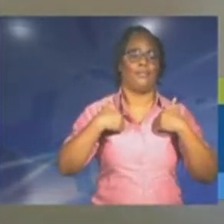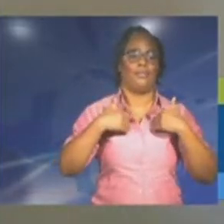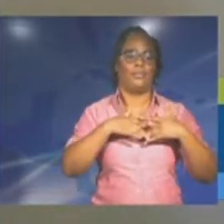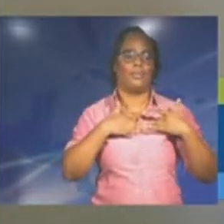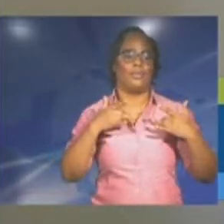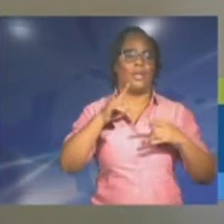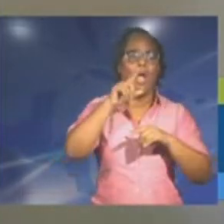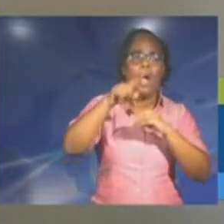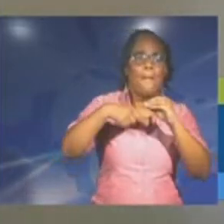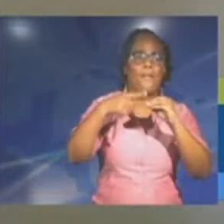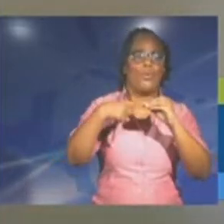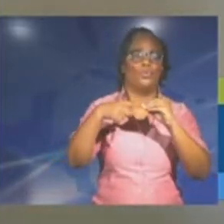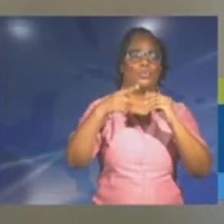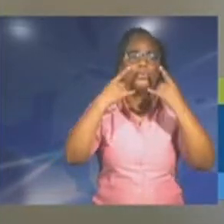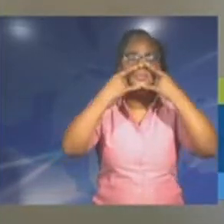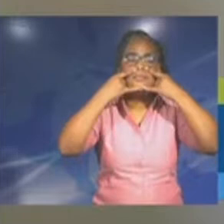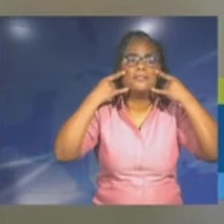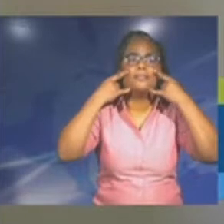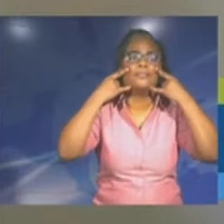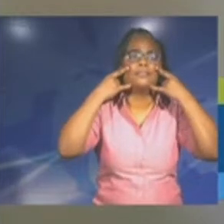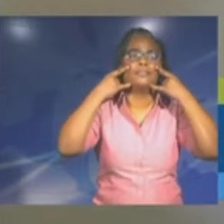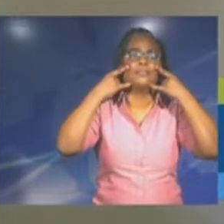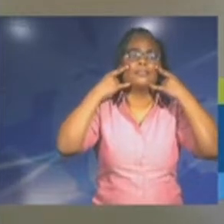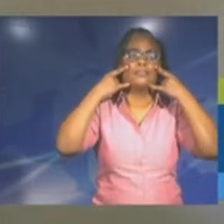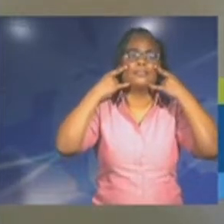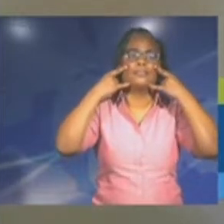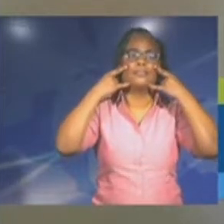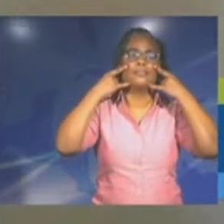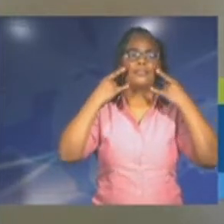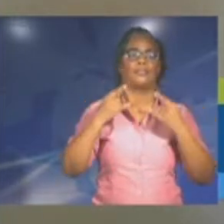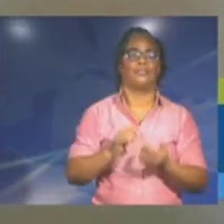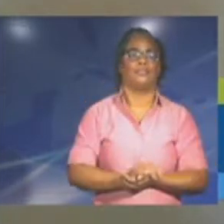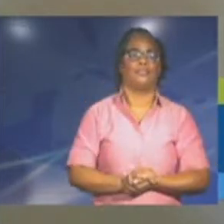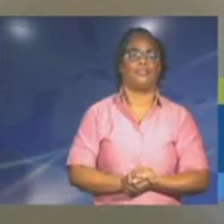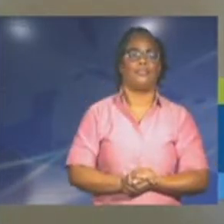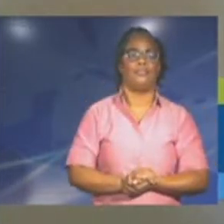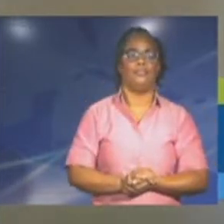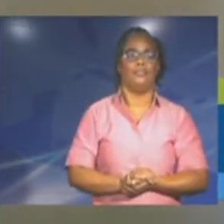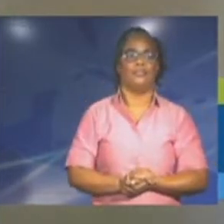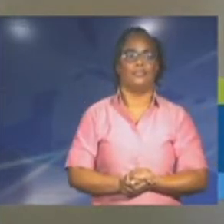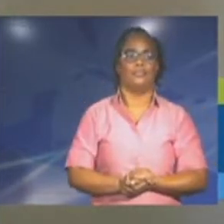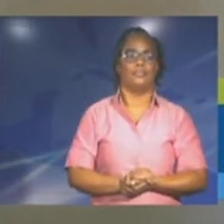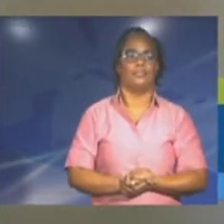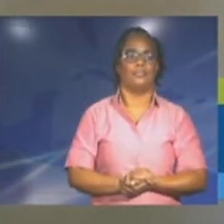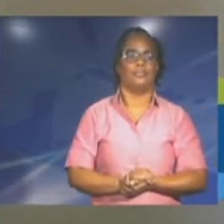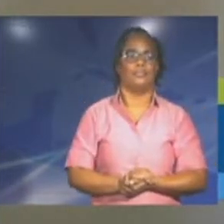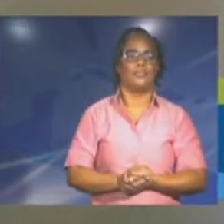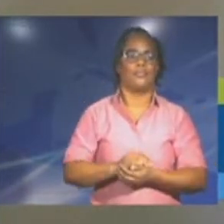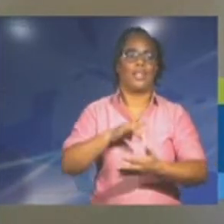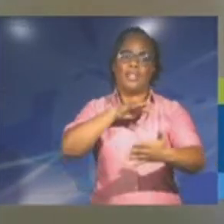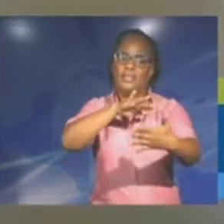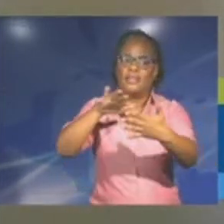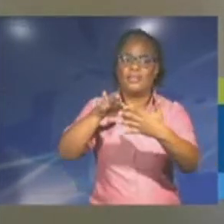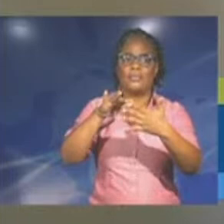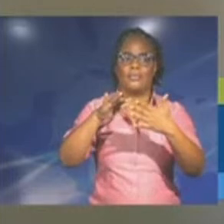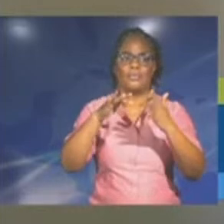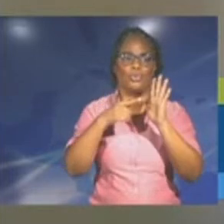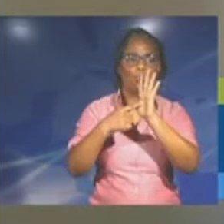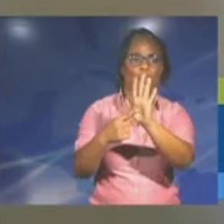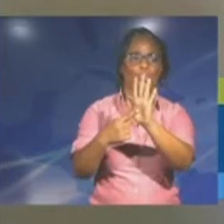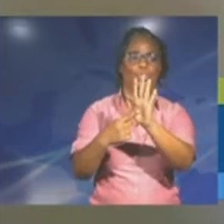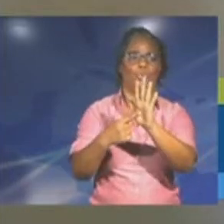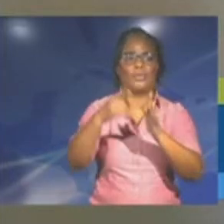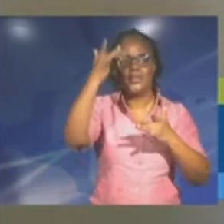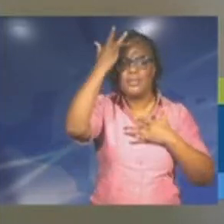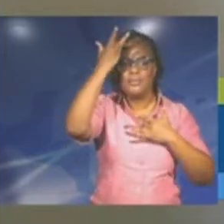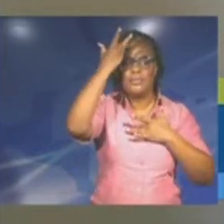masks. There's a report of studies that viruses can accumulate in the fabric of the different